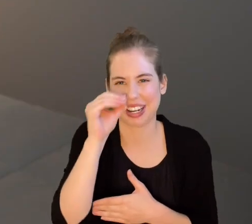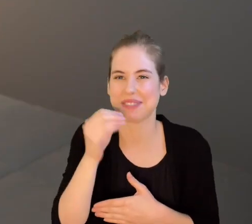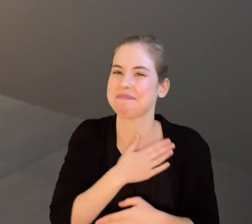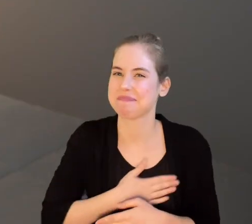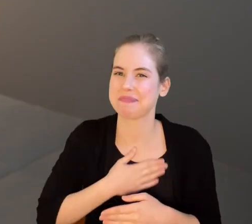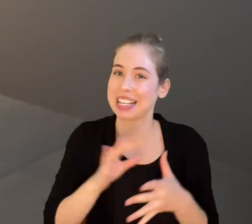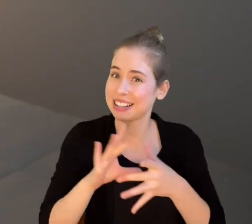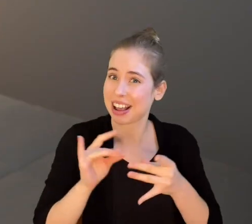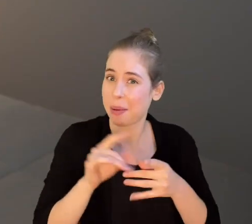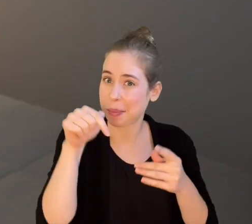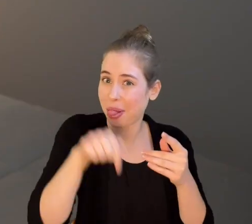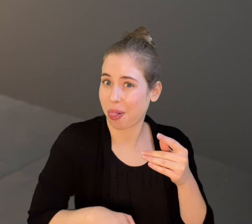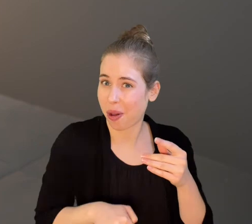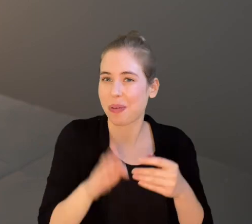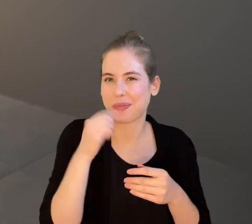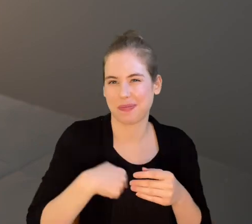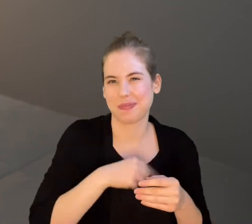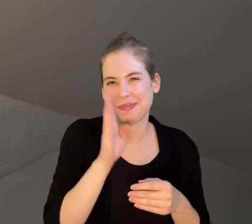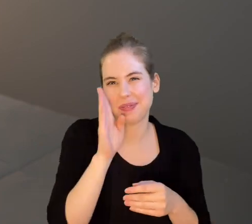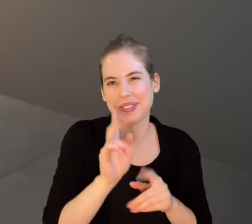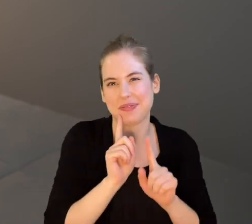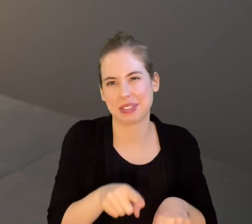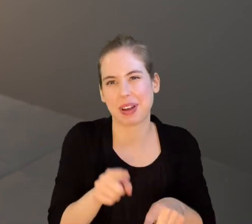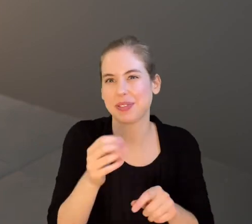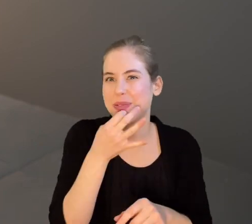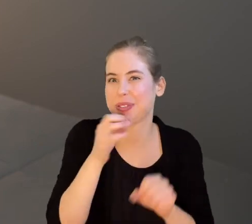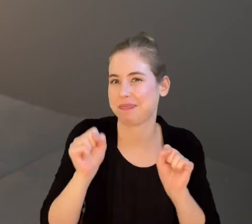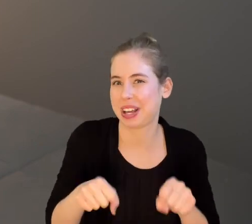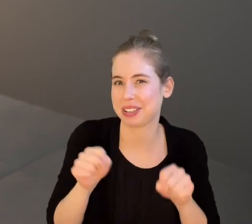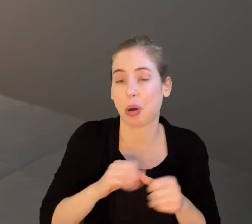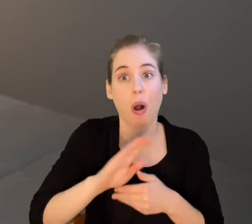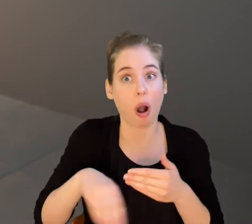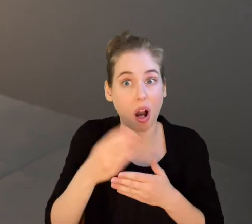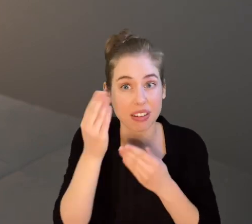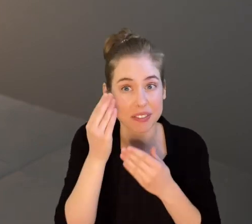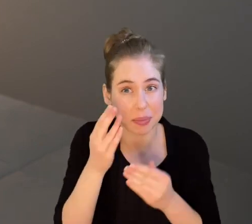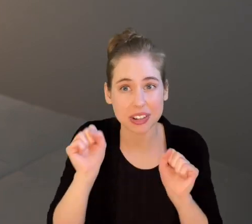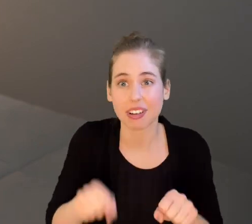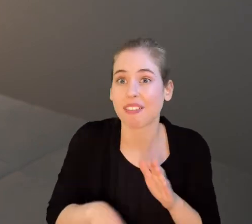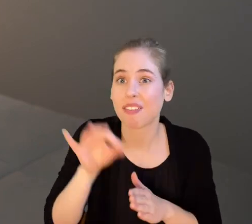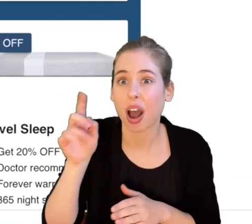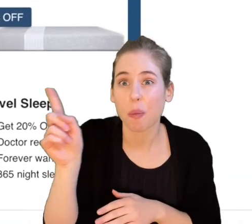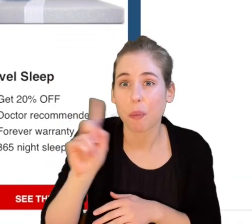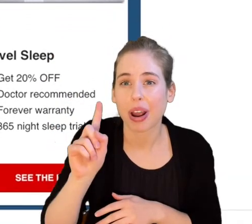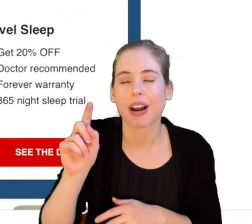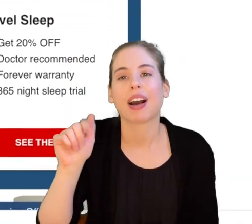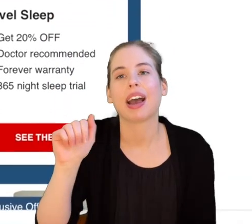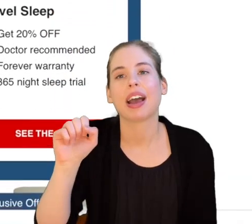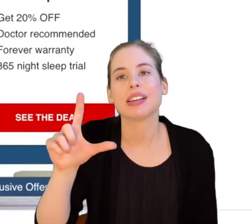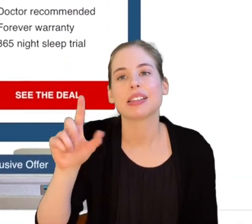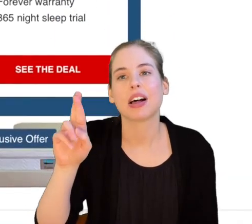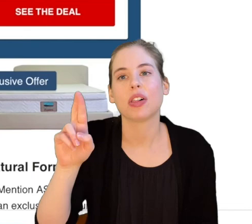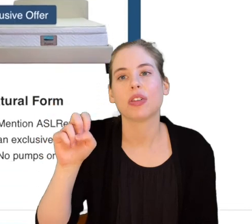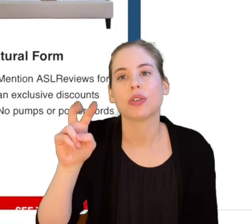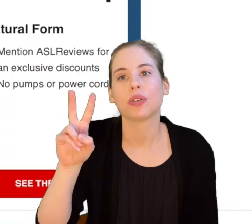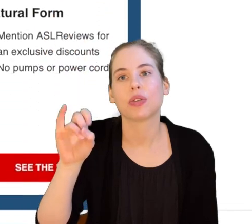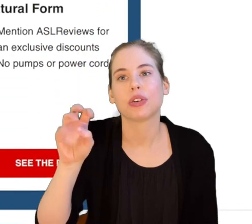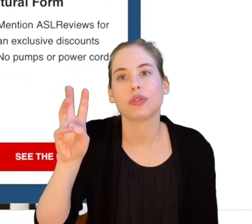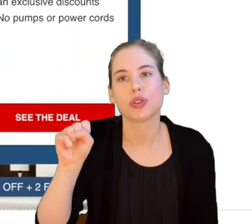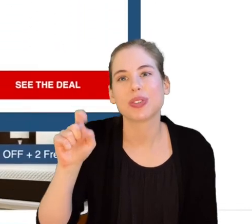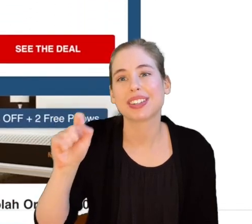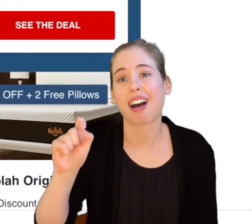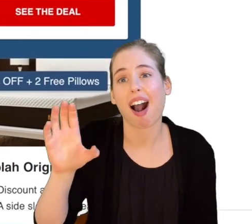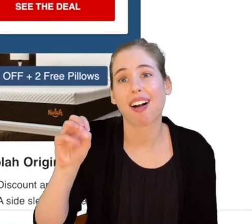Remember, all this information and more can be found on our website, aslreviews.com. We'll also have the full written review